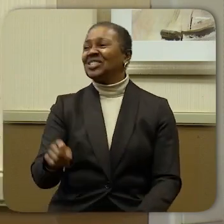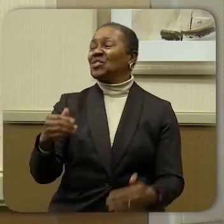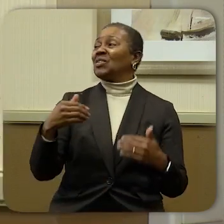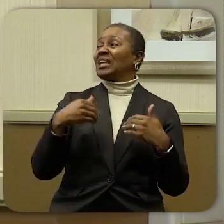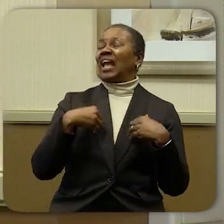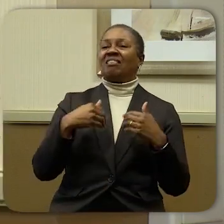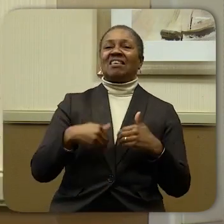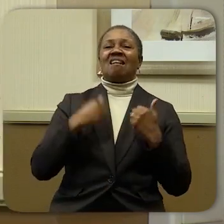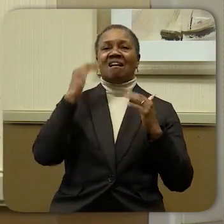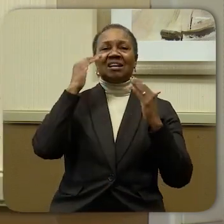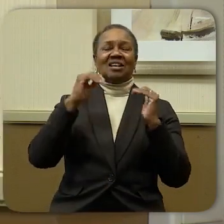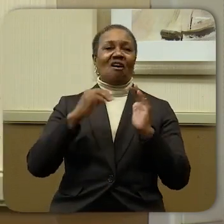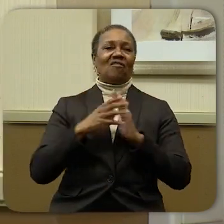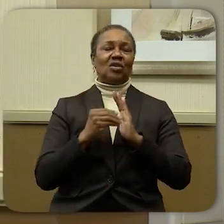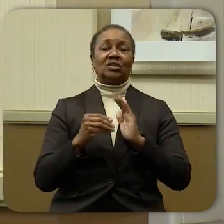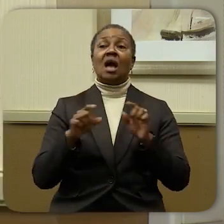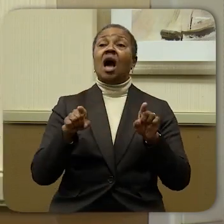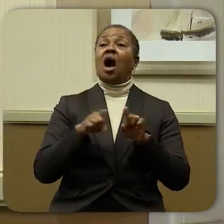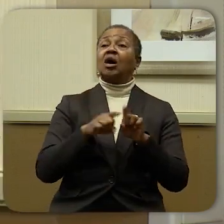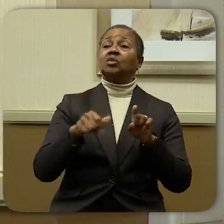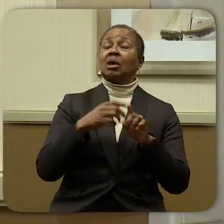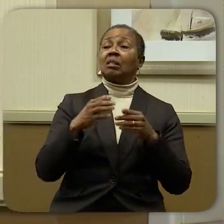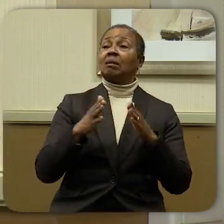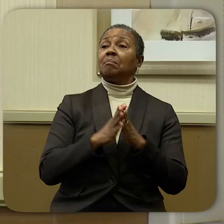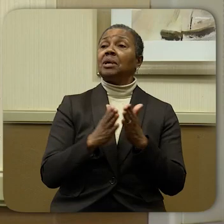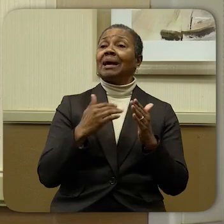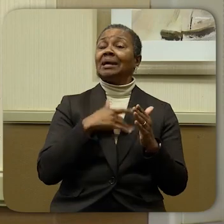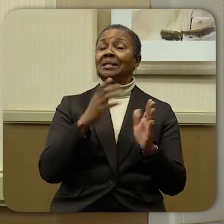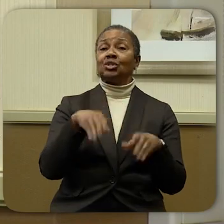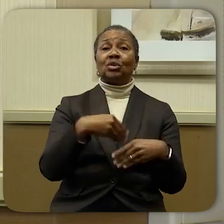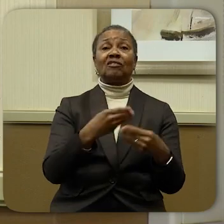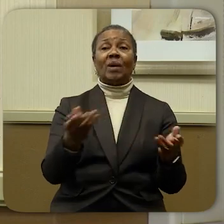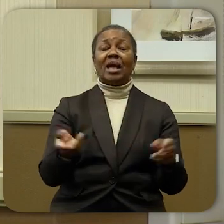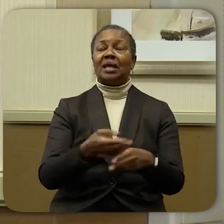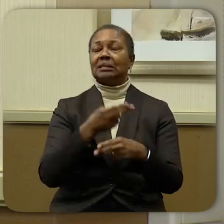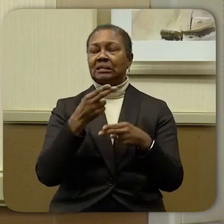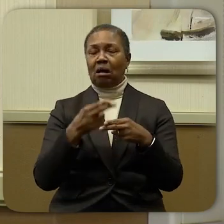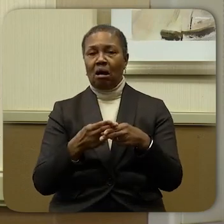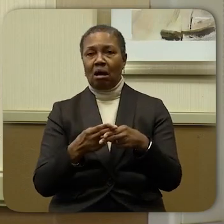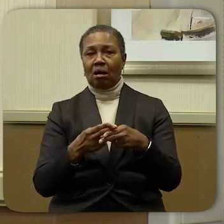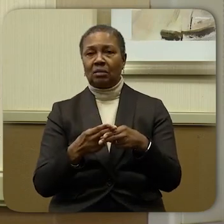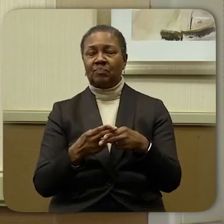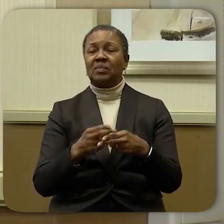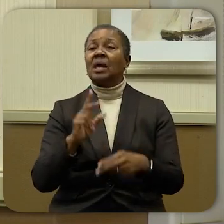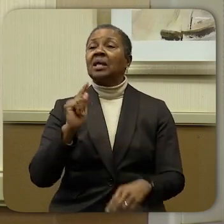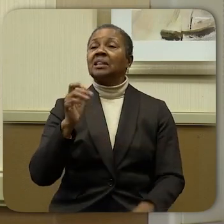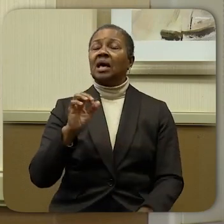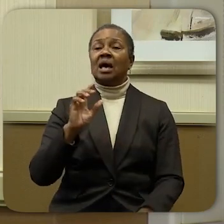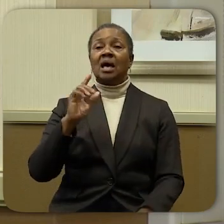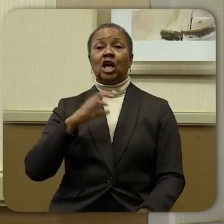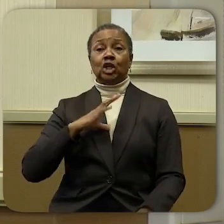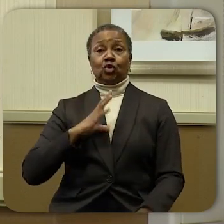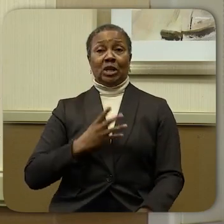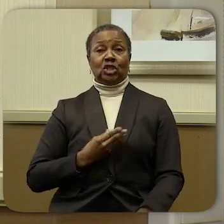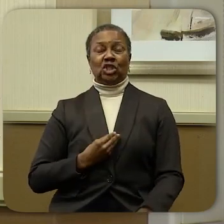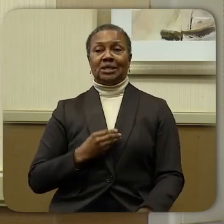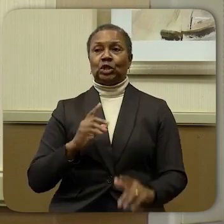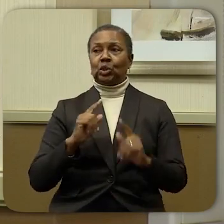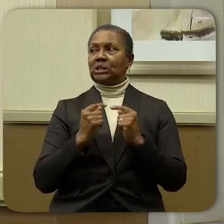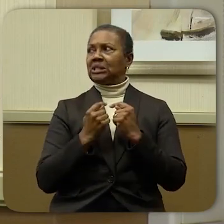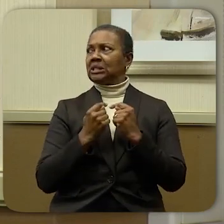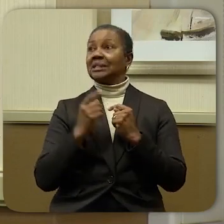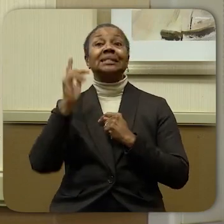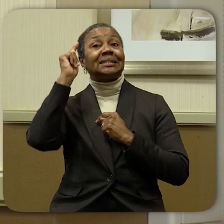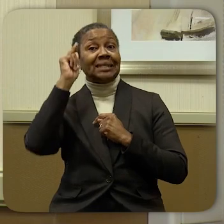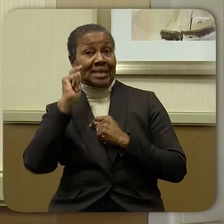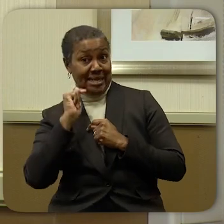then the other book that I always give away, so I don't have a copy right now, is called The Transgender Teen. They have one called The